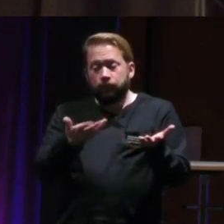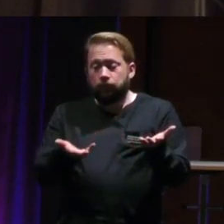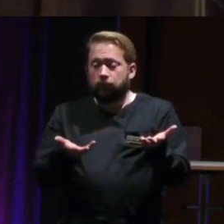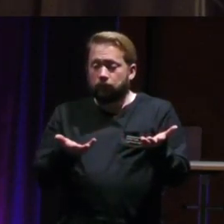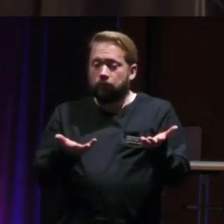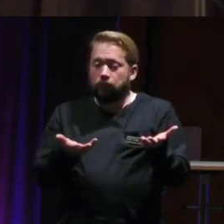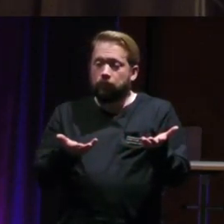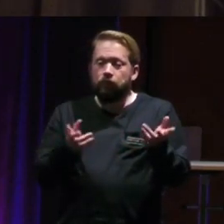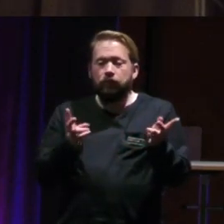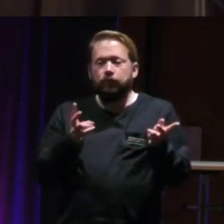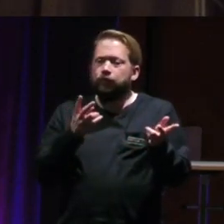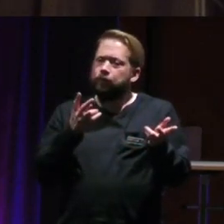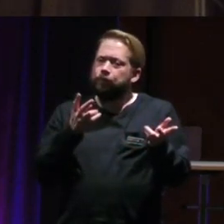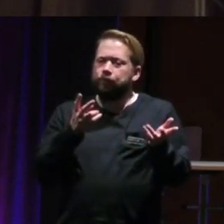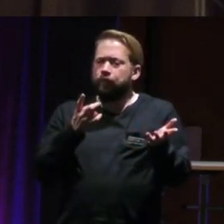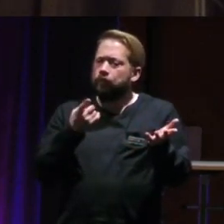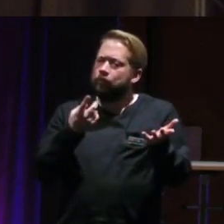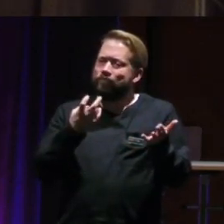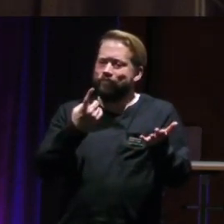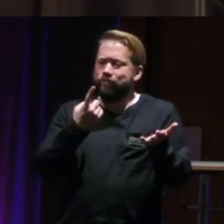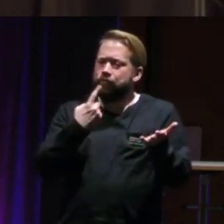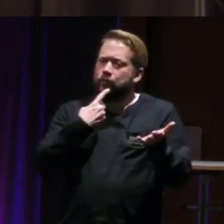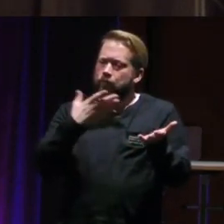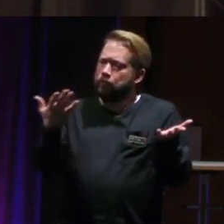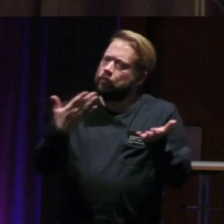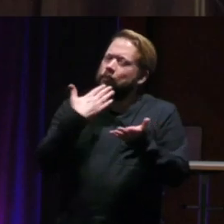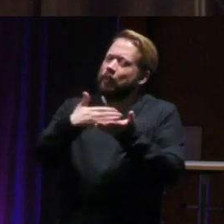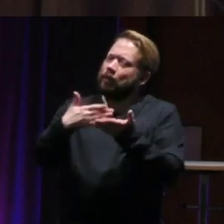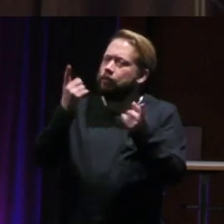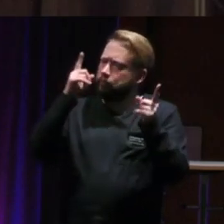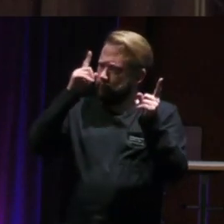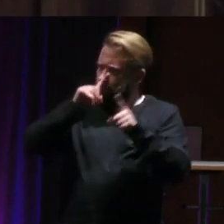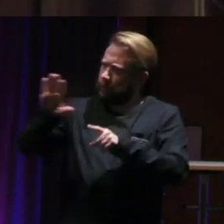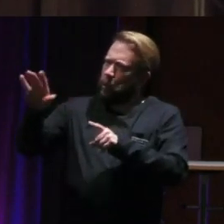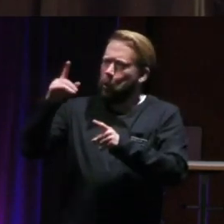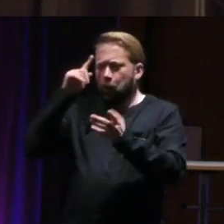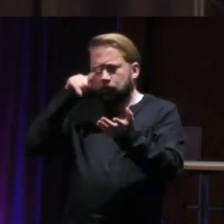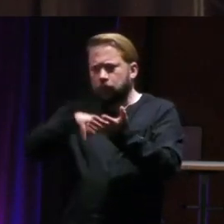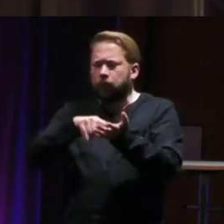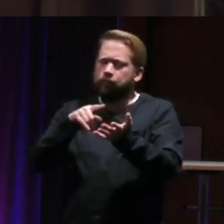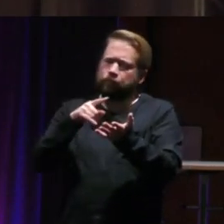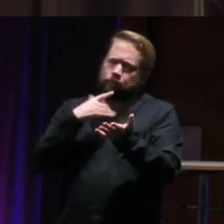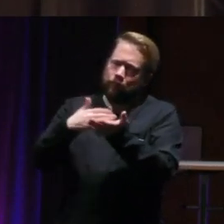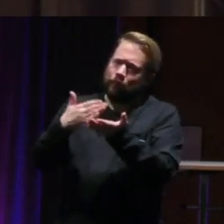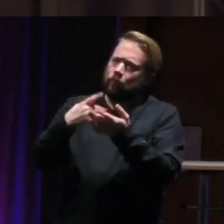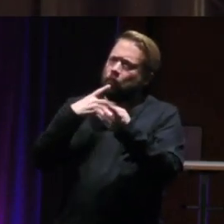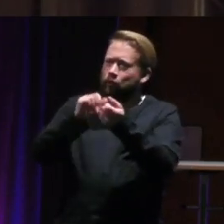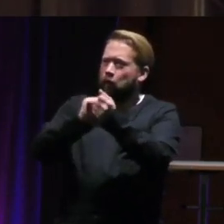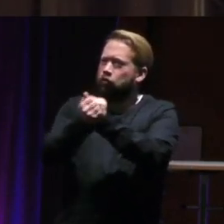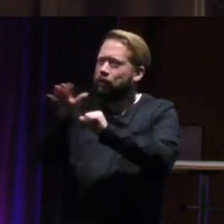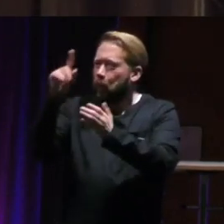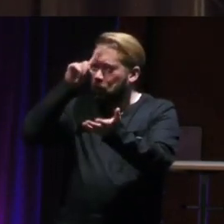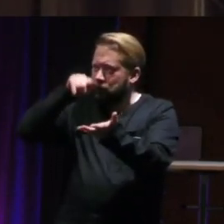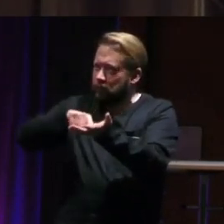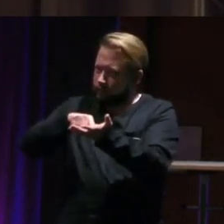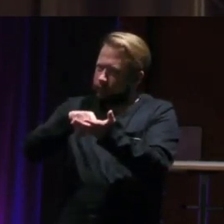People's minds changed a lot, and it was hard to organize concerts harder than before